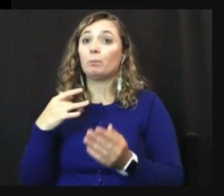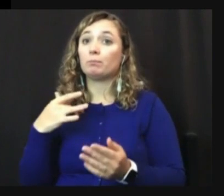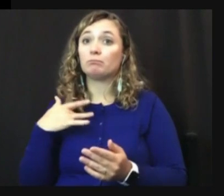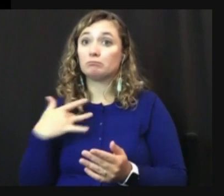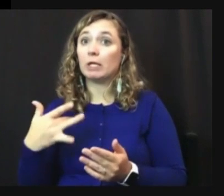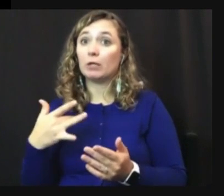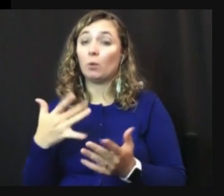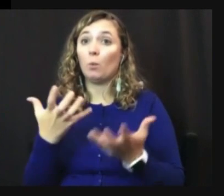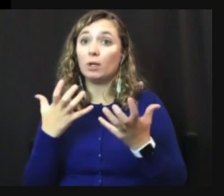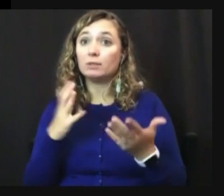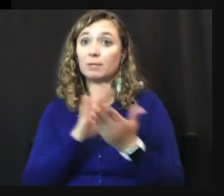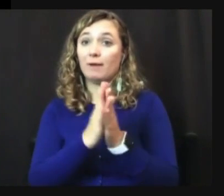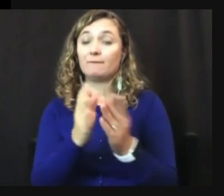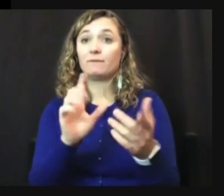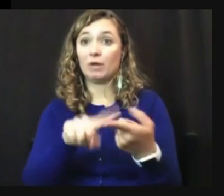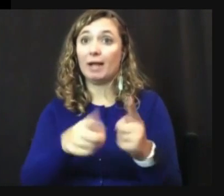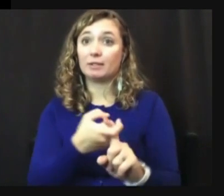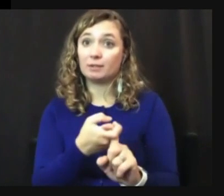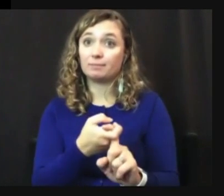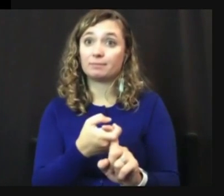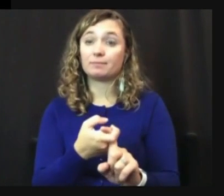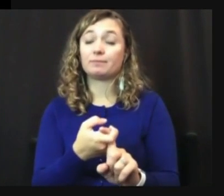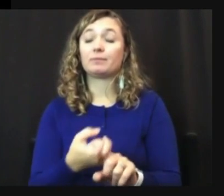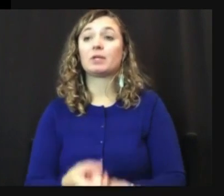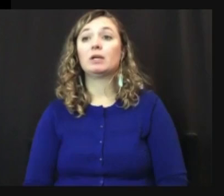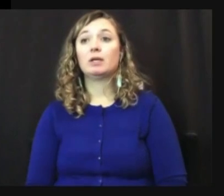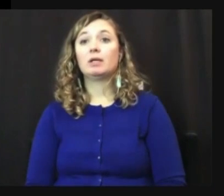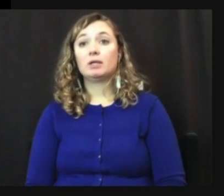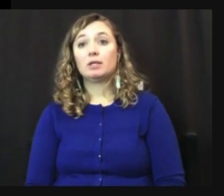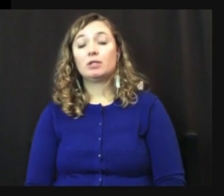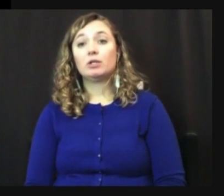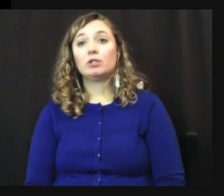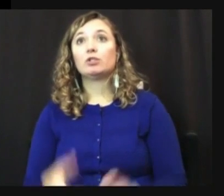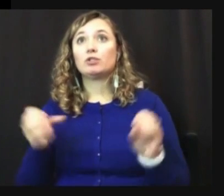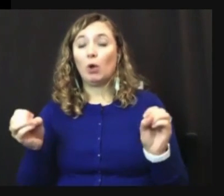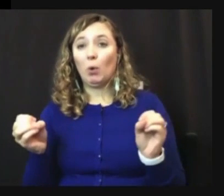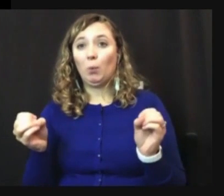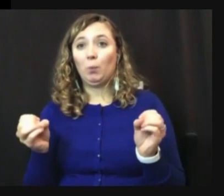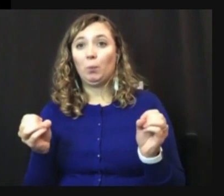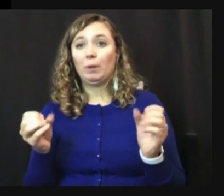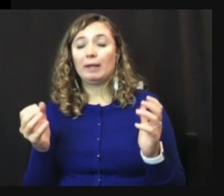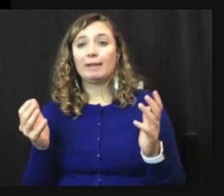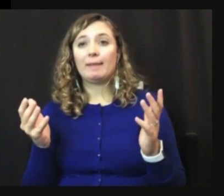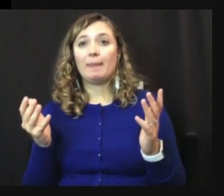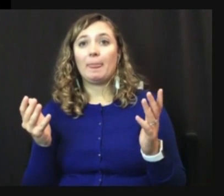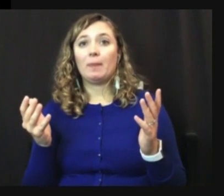so we're getting into this recognition that